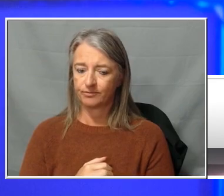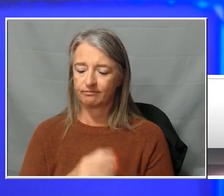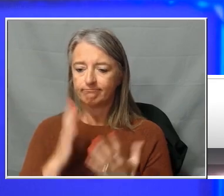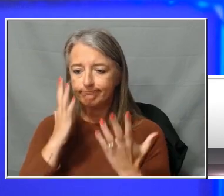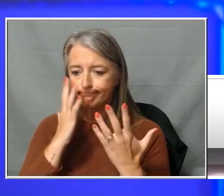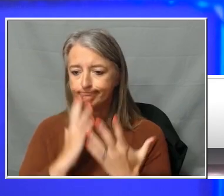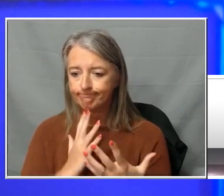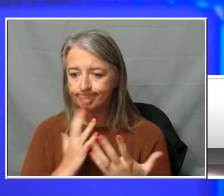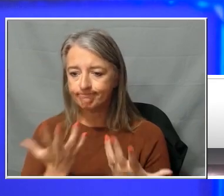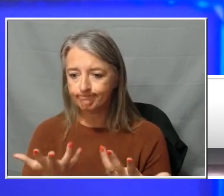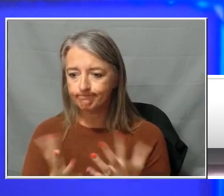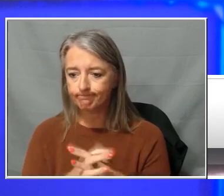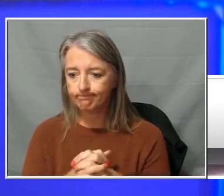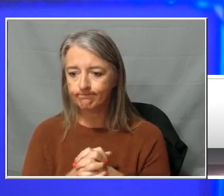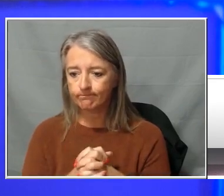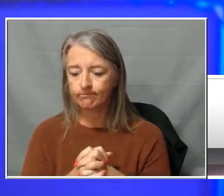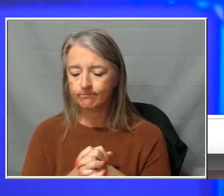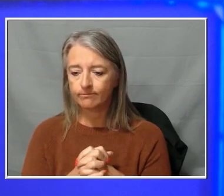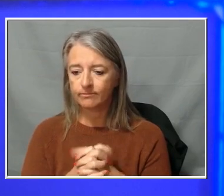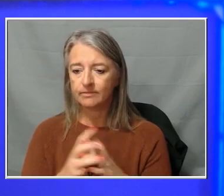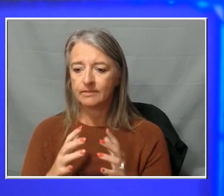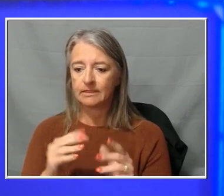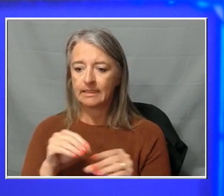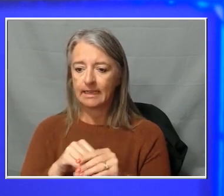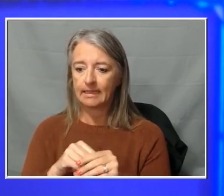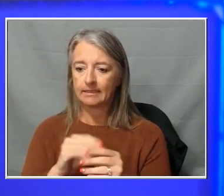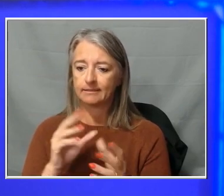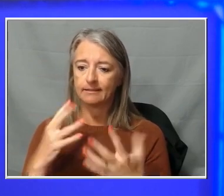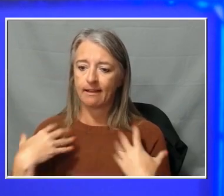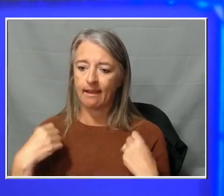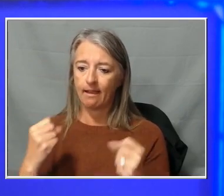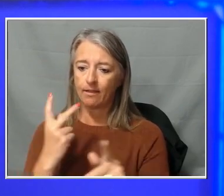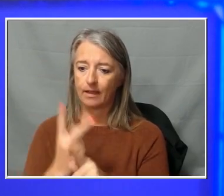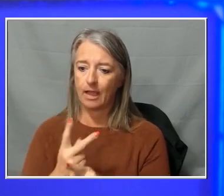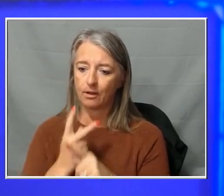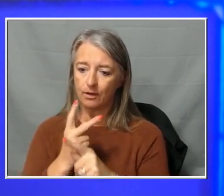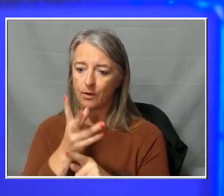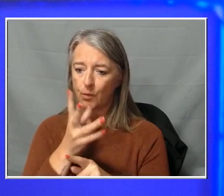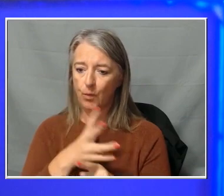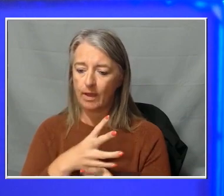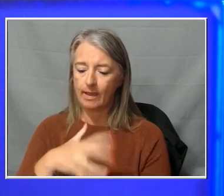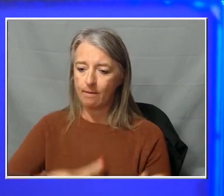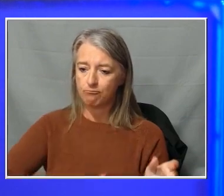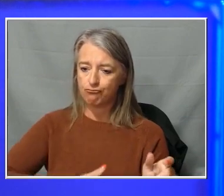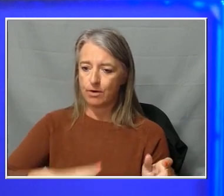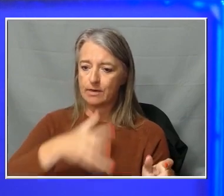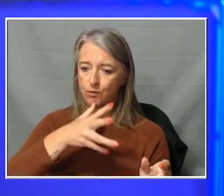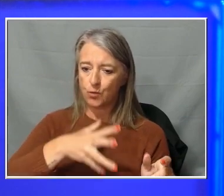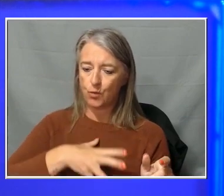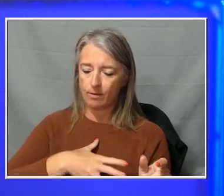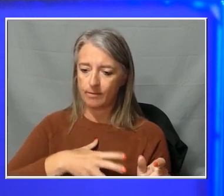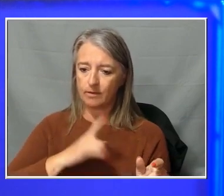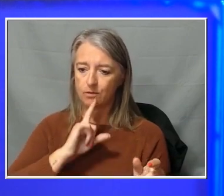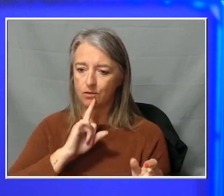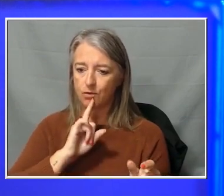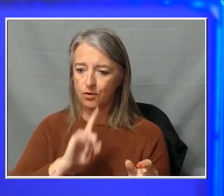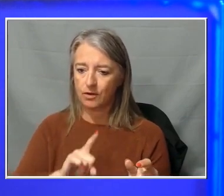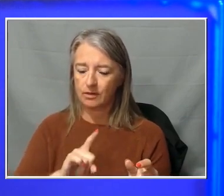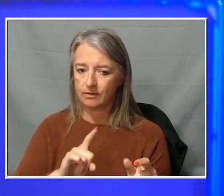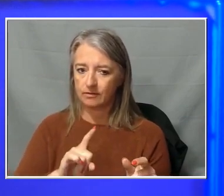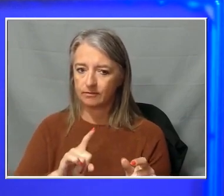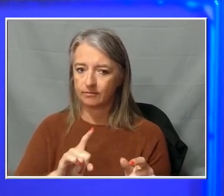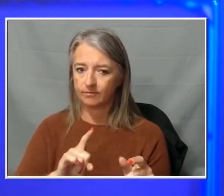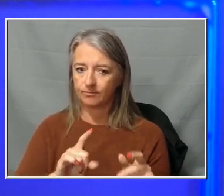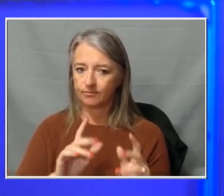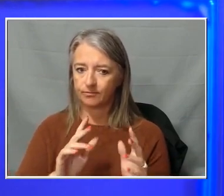unfortunately, in healthcare, women, and especially pregnant women, are just